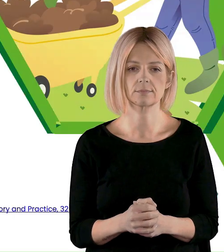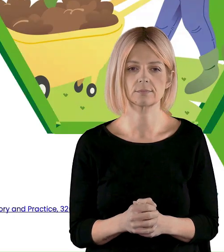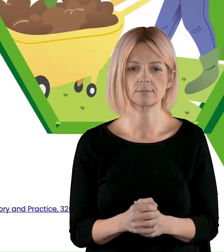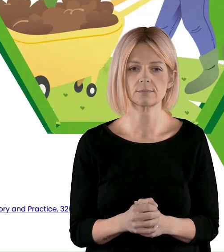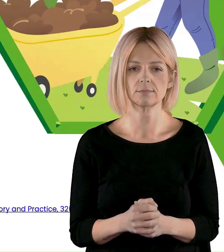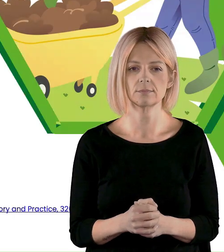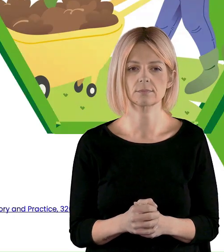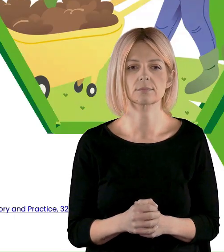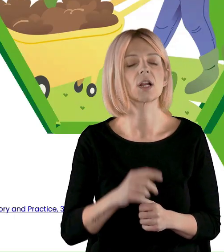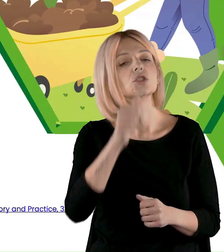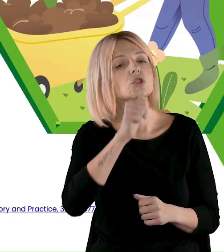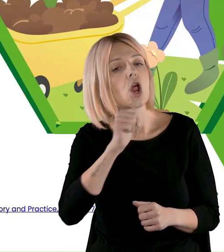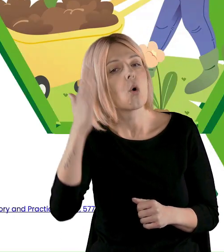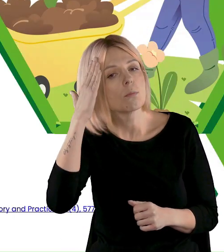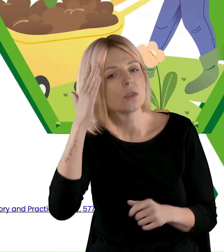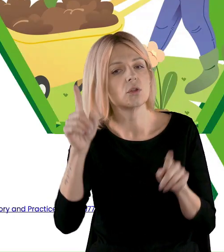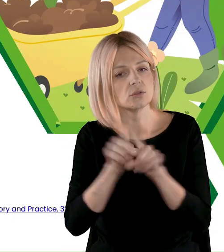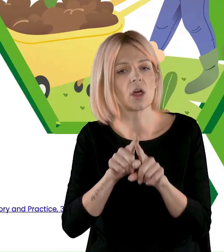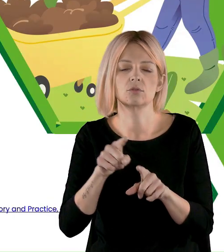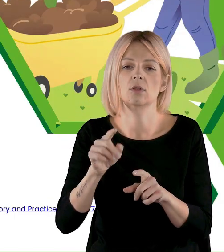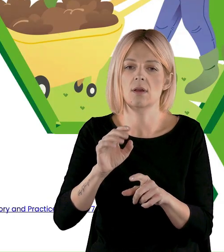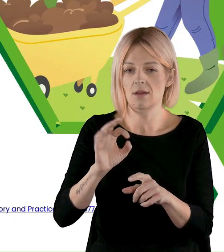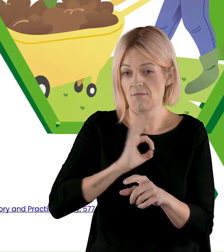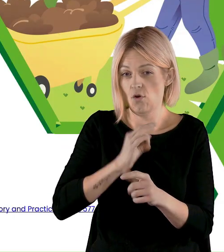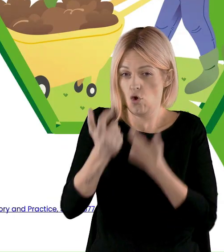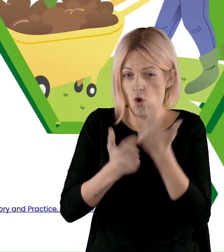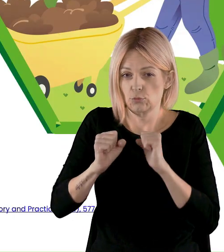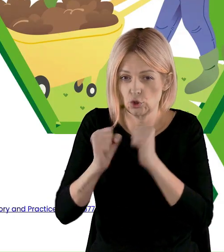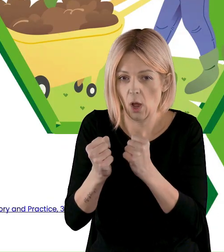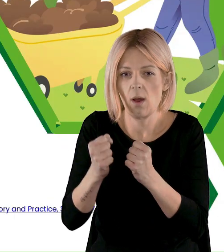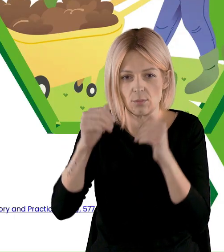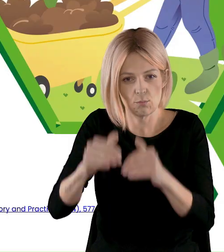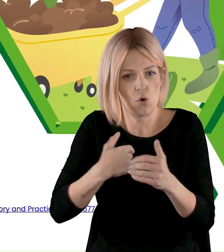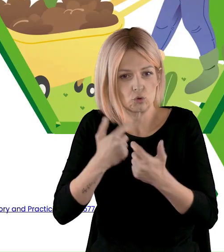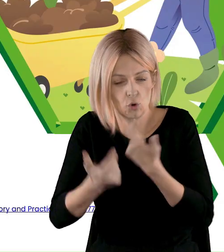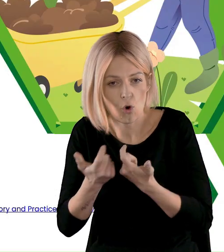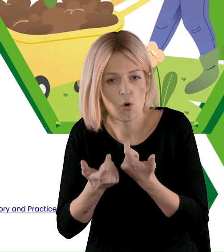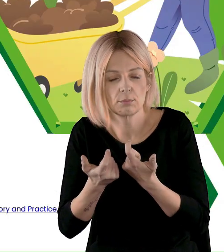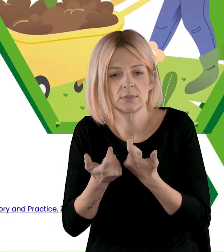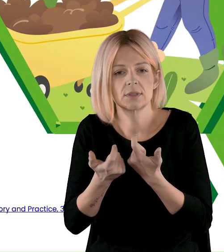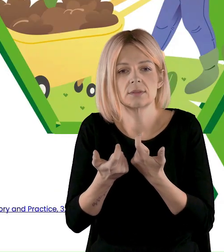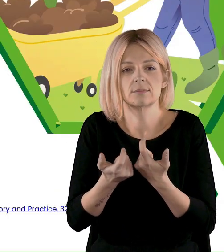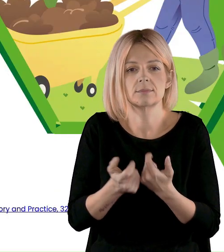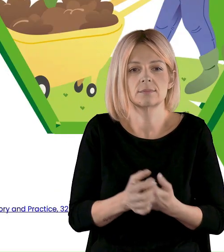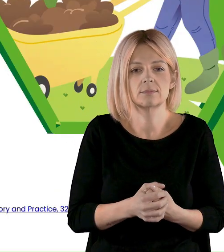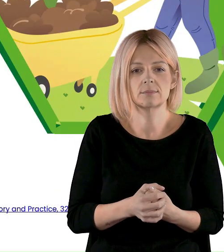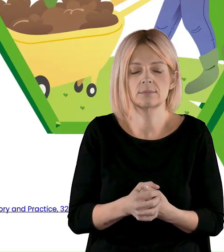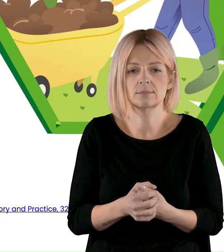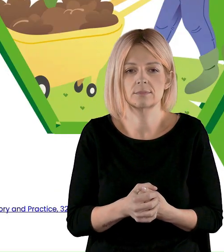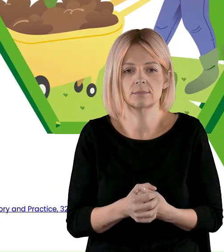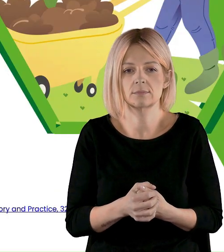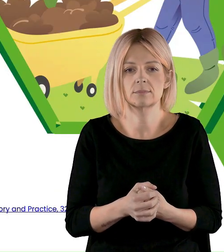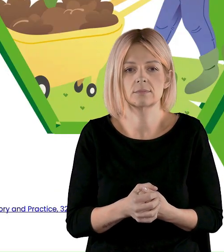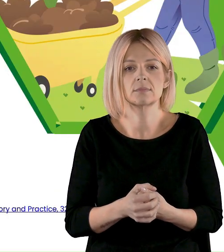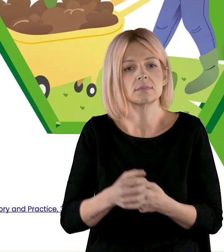the environment and nature, for example, saving energy or water, using eco-friendly tools and